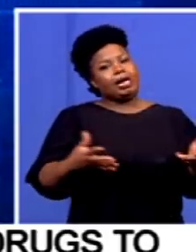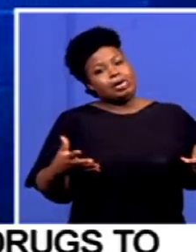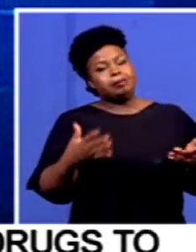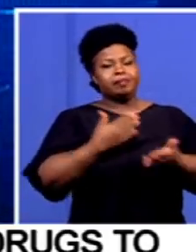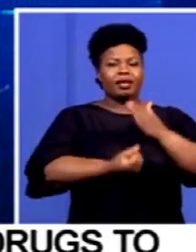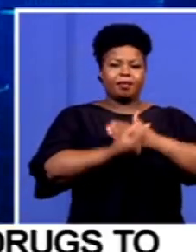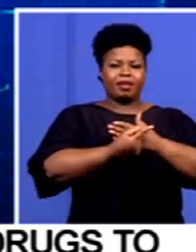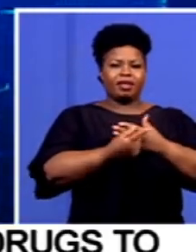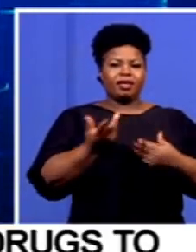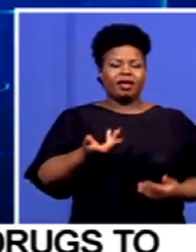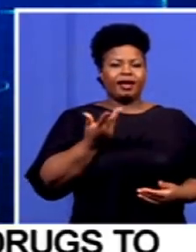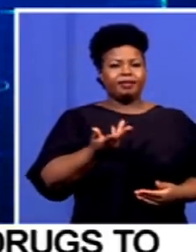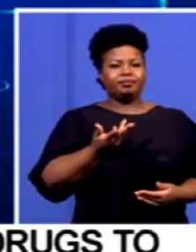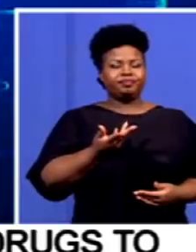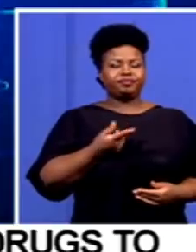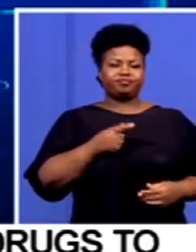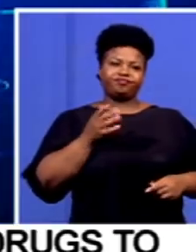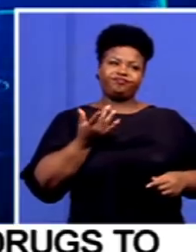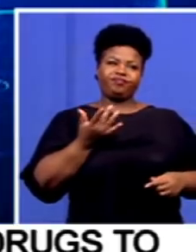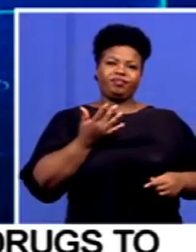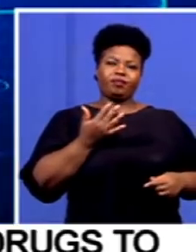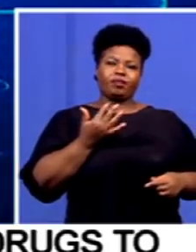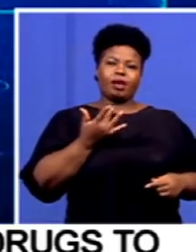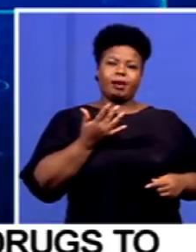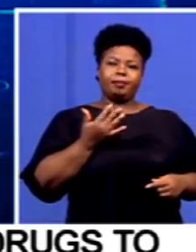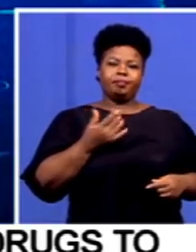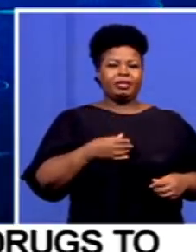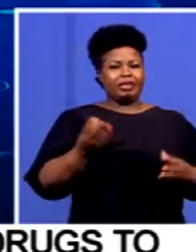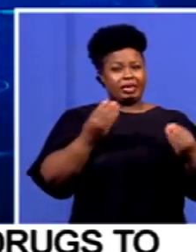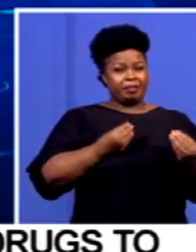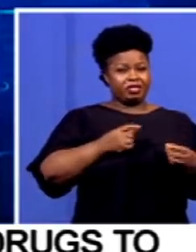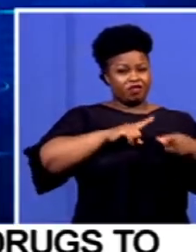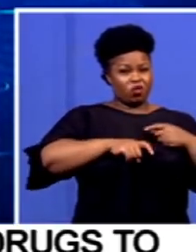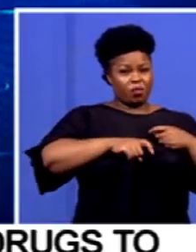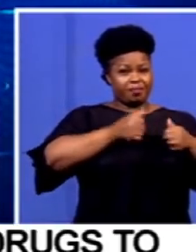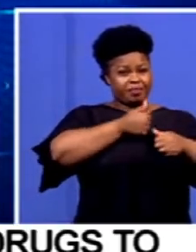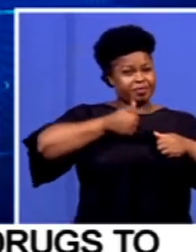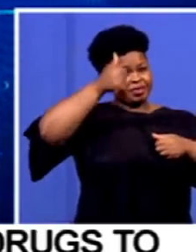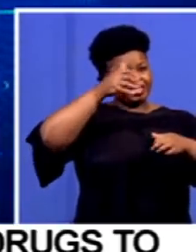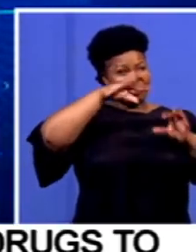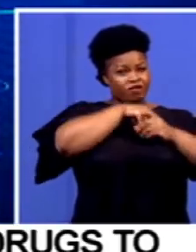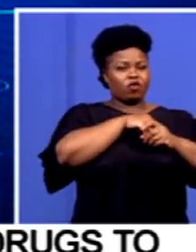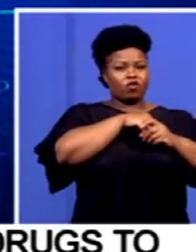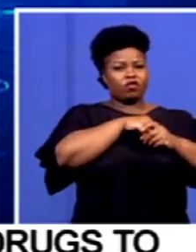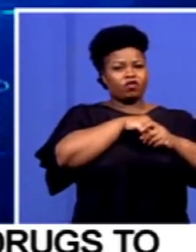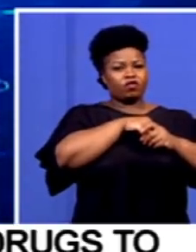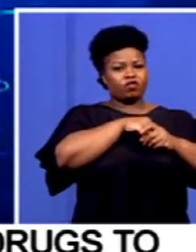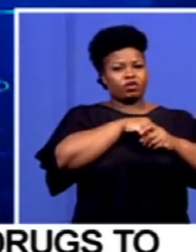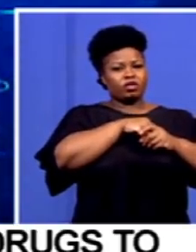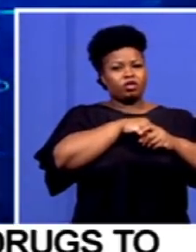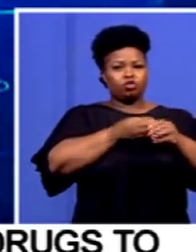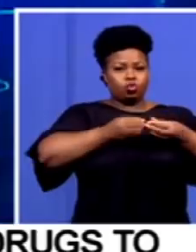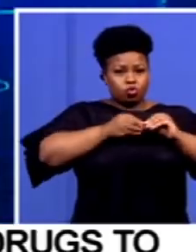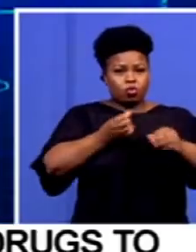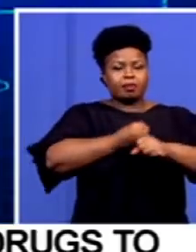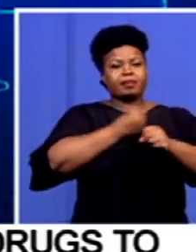into linking the figures from the underworld being involved in this, in the manufacture